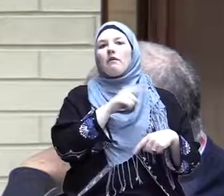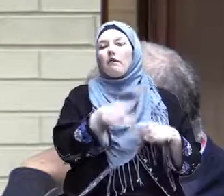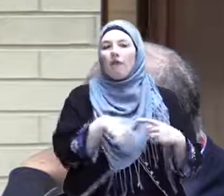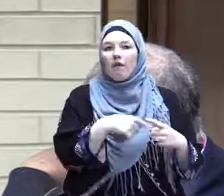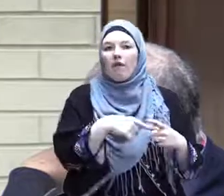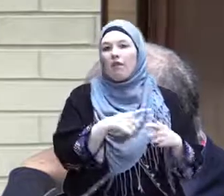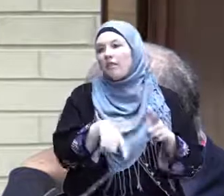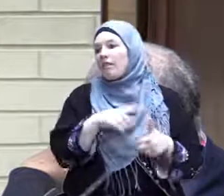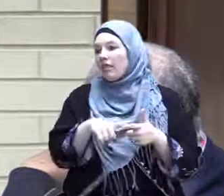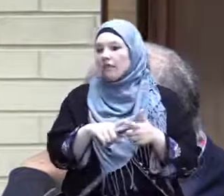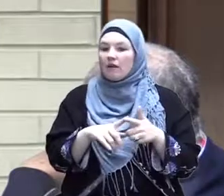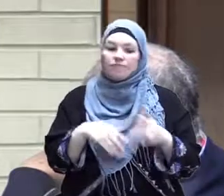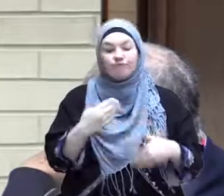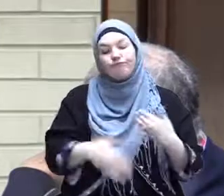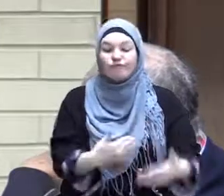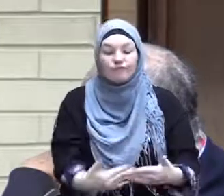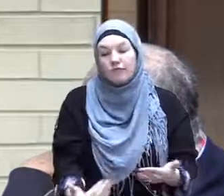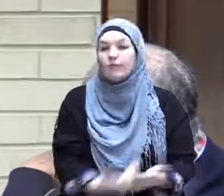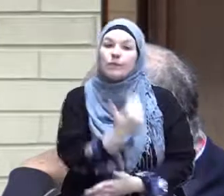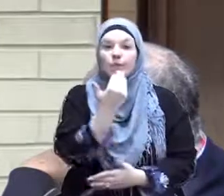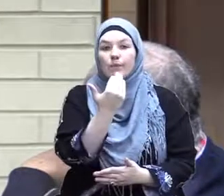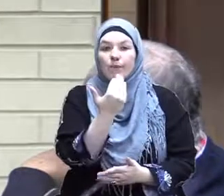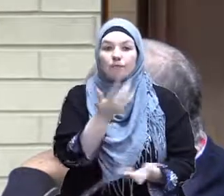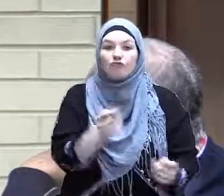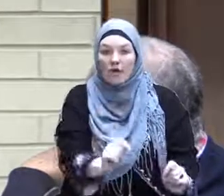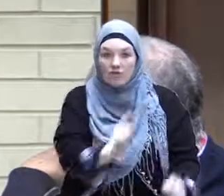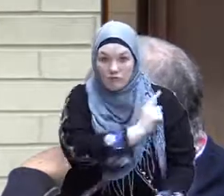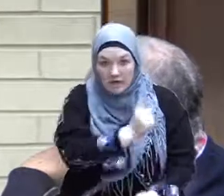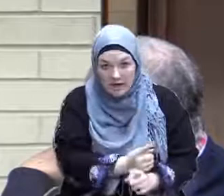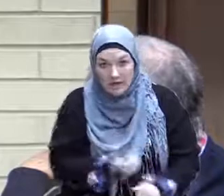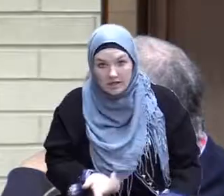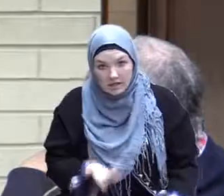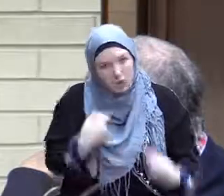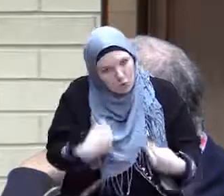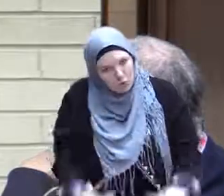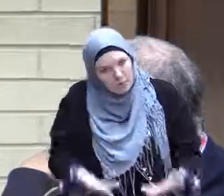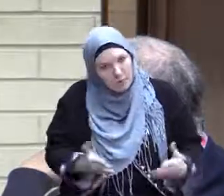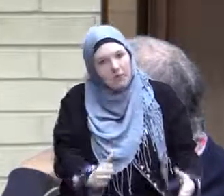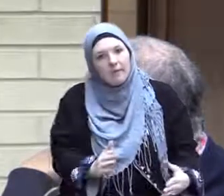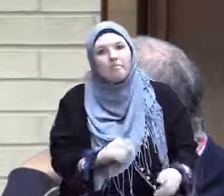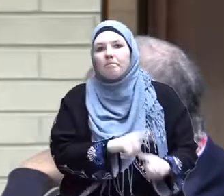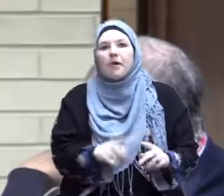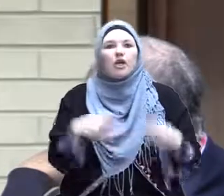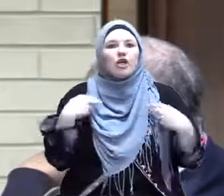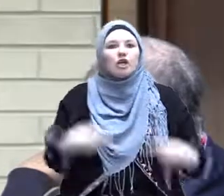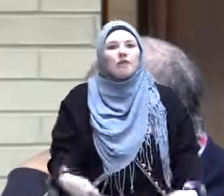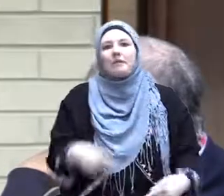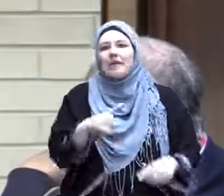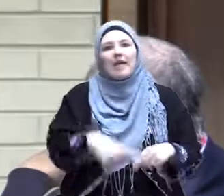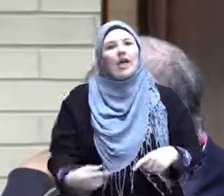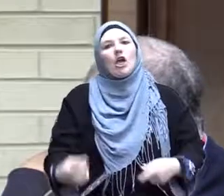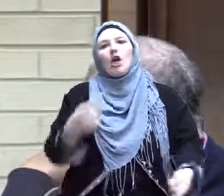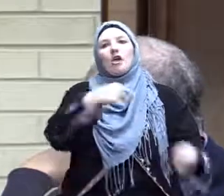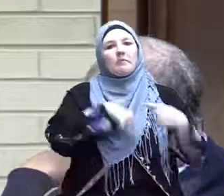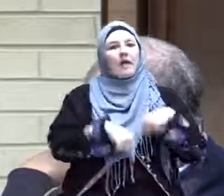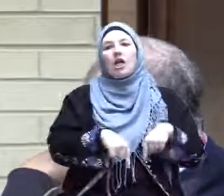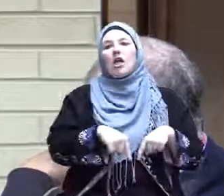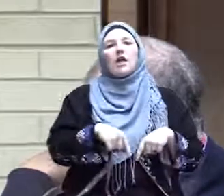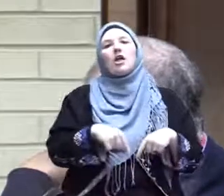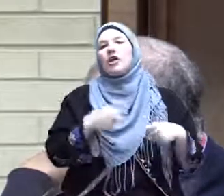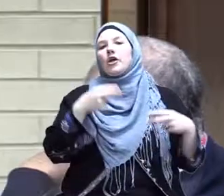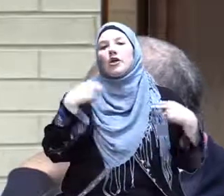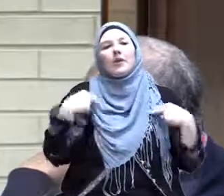make a U-turn and go back to try something different, right? Humanity is not going back. Humanity has gone so